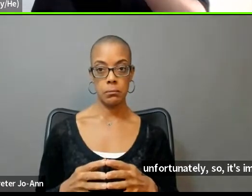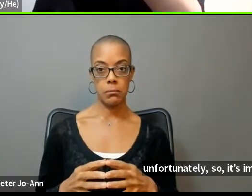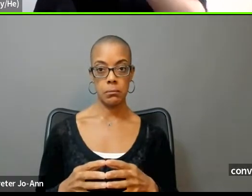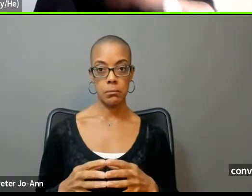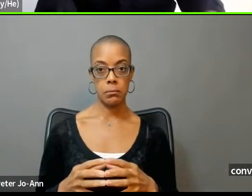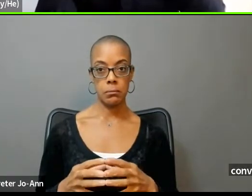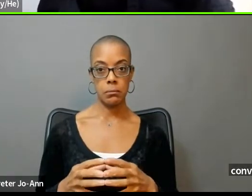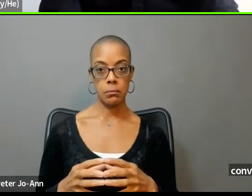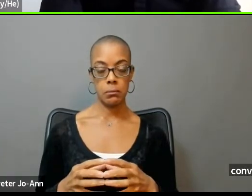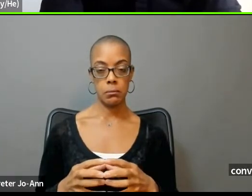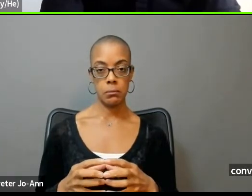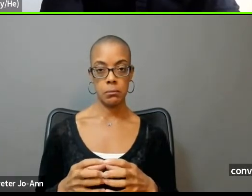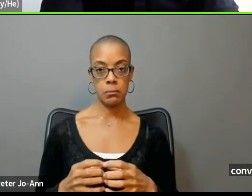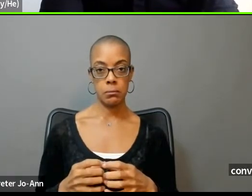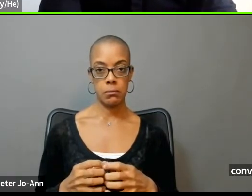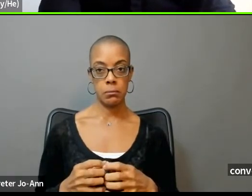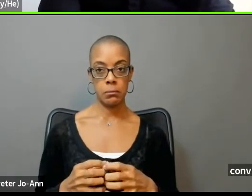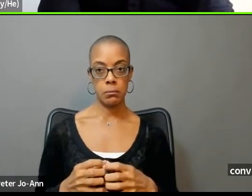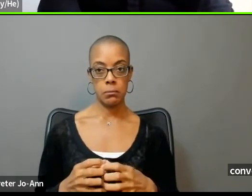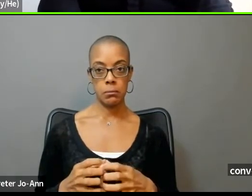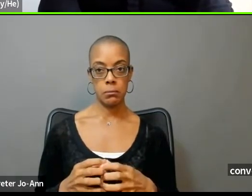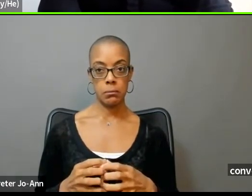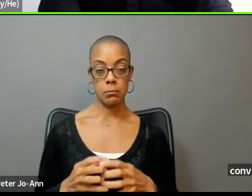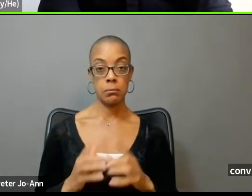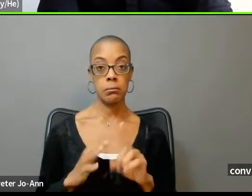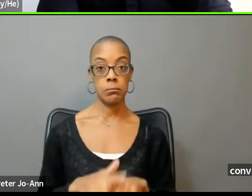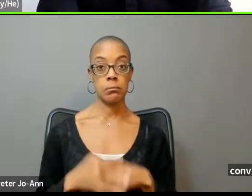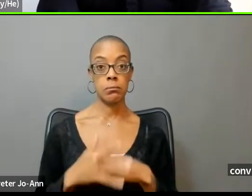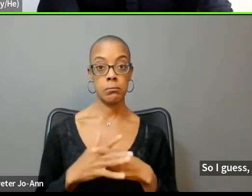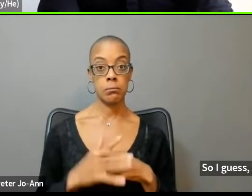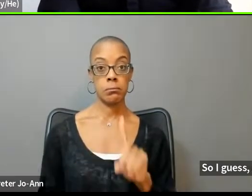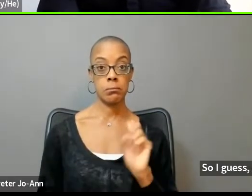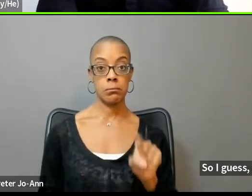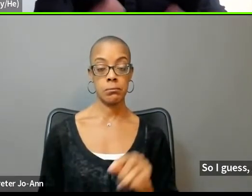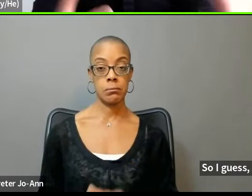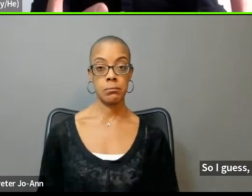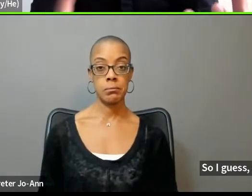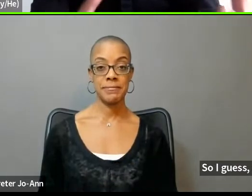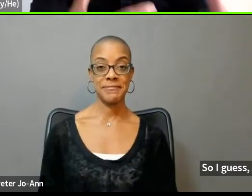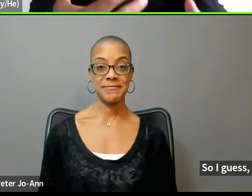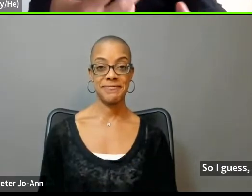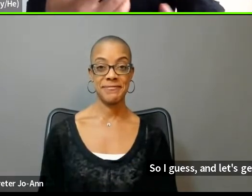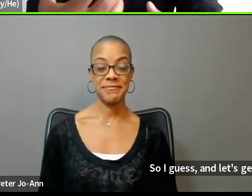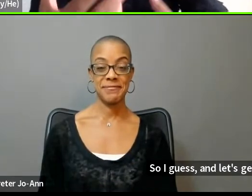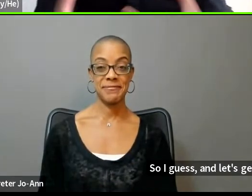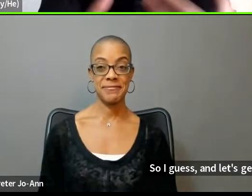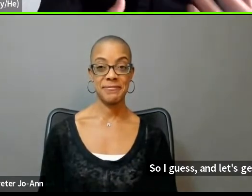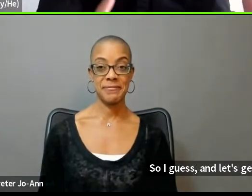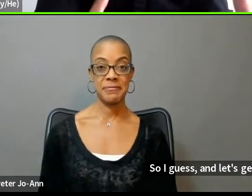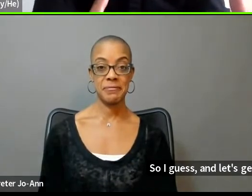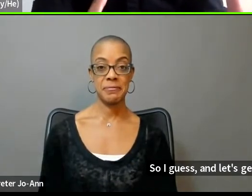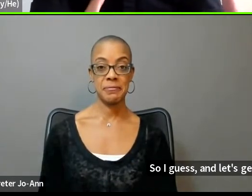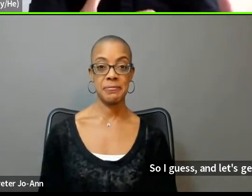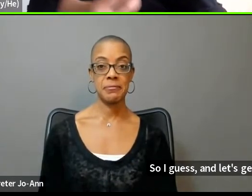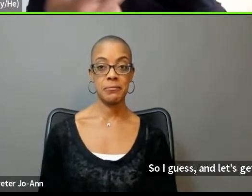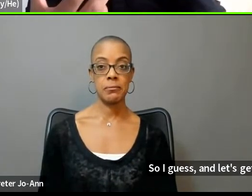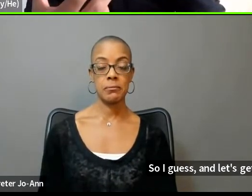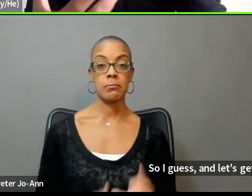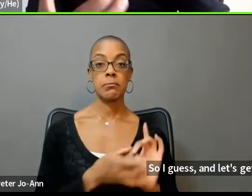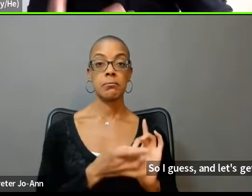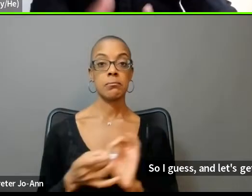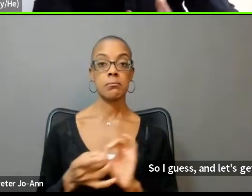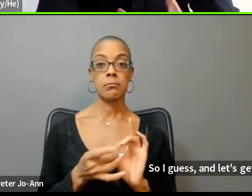guess let's get started with the question. So again, let's talk about the connection